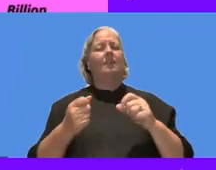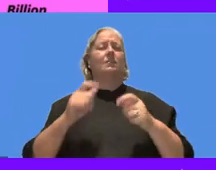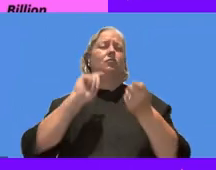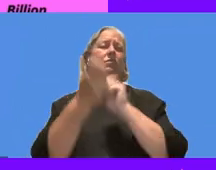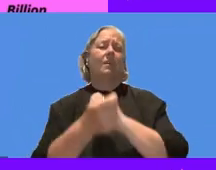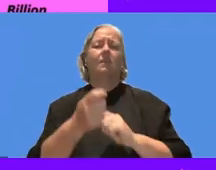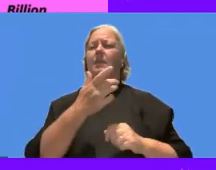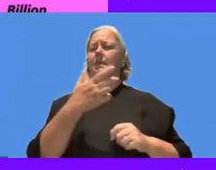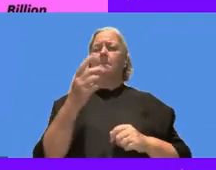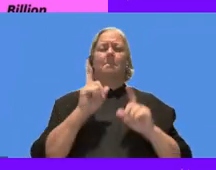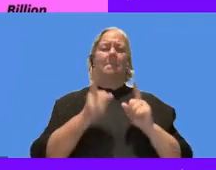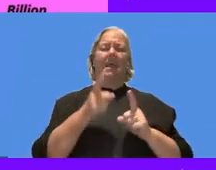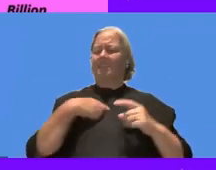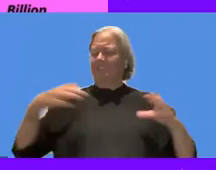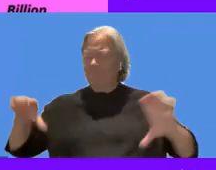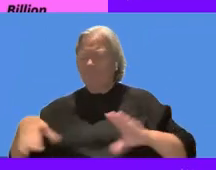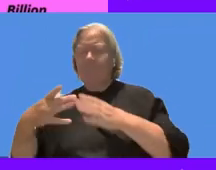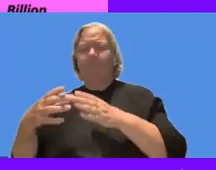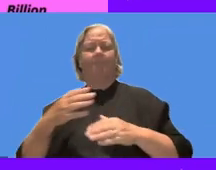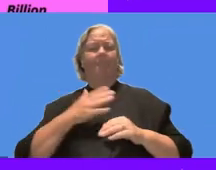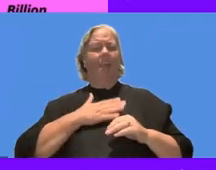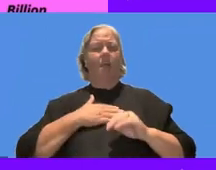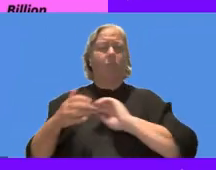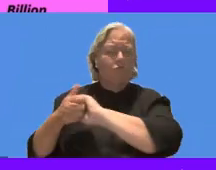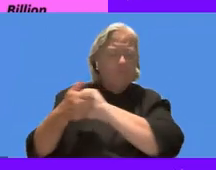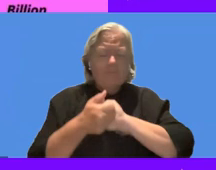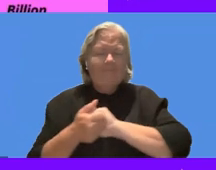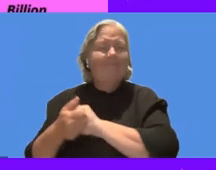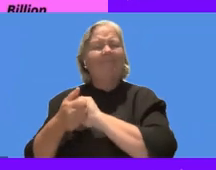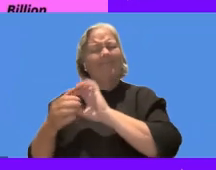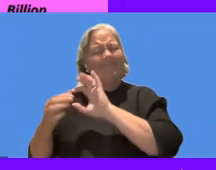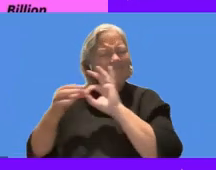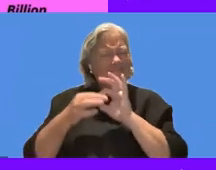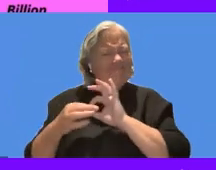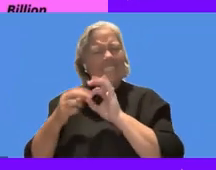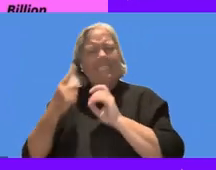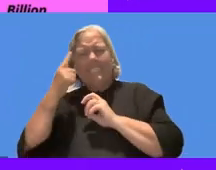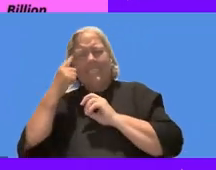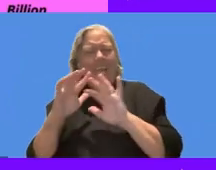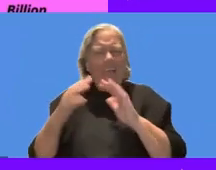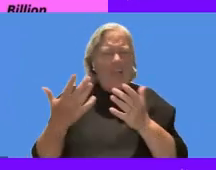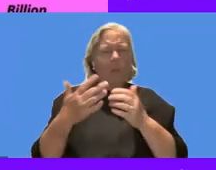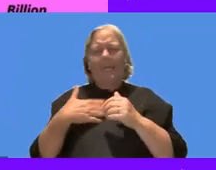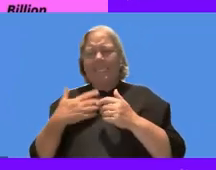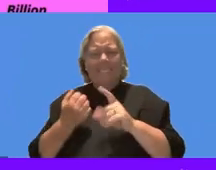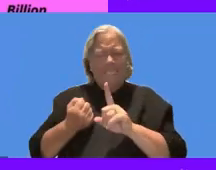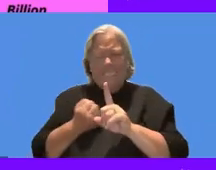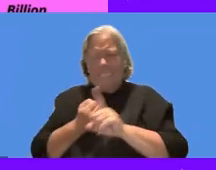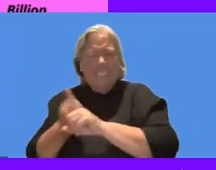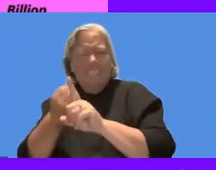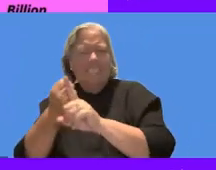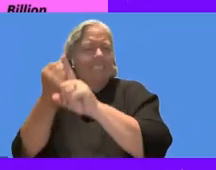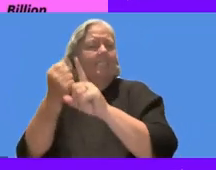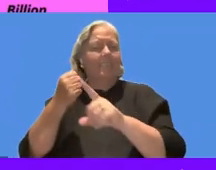own solidarity to be a little bit creative, find ways of, you know, building some of those unlikely alliances to get our